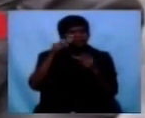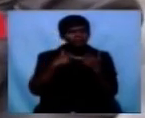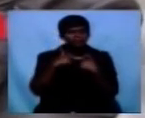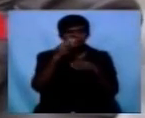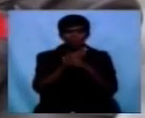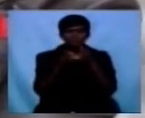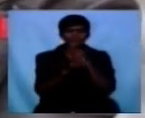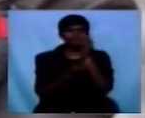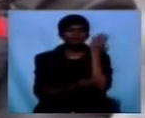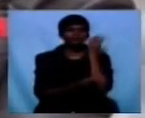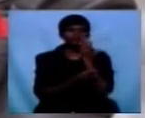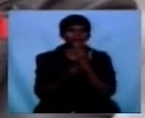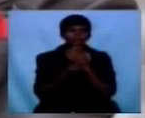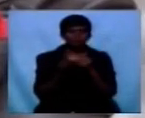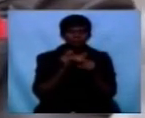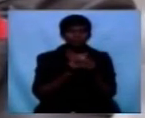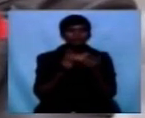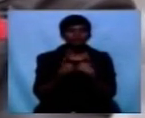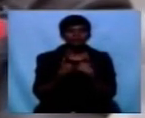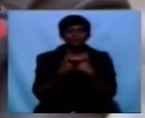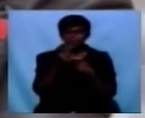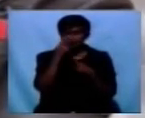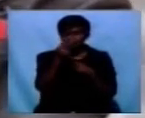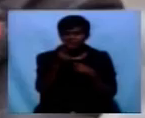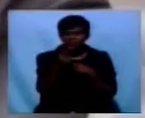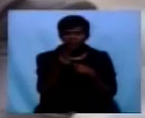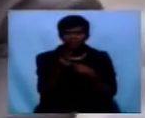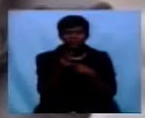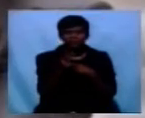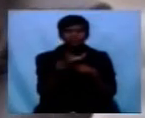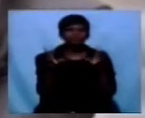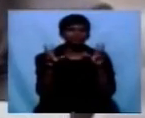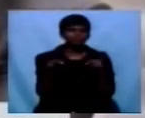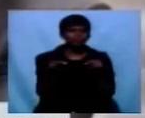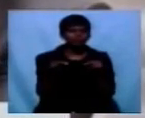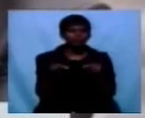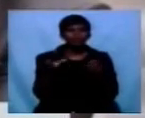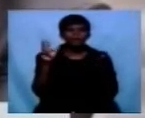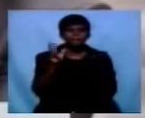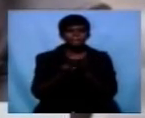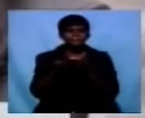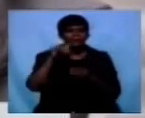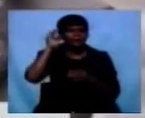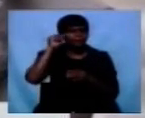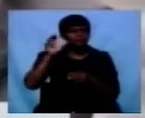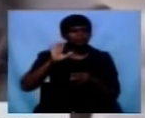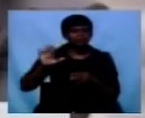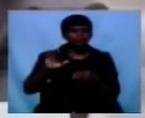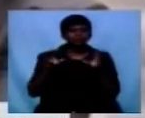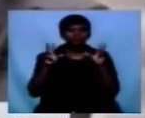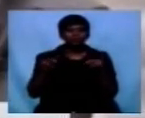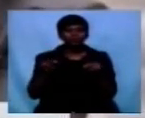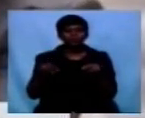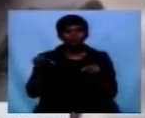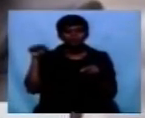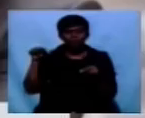development. So we could see a passing of a buck to say, no, it was certified by your ministry. No, it is the quantity